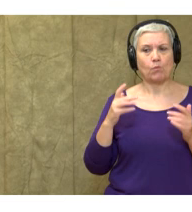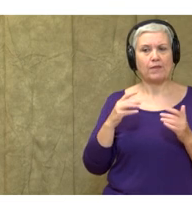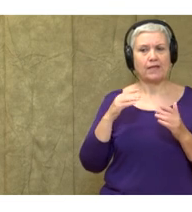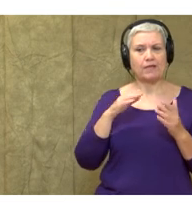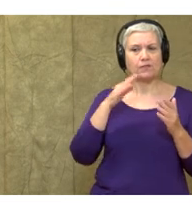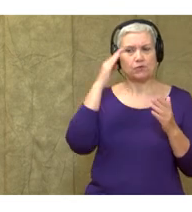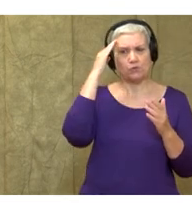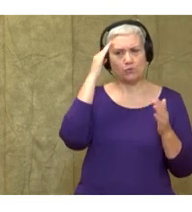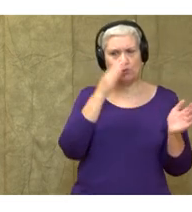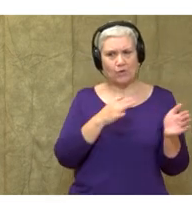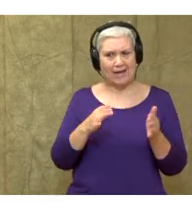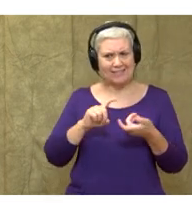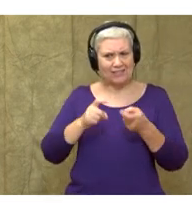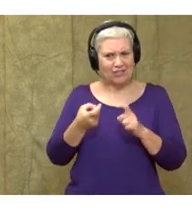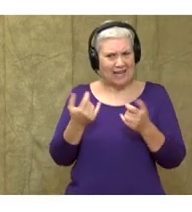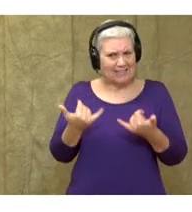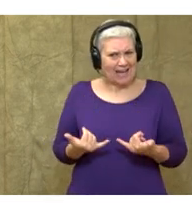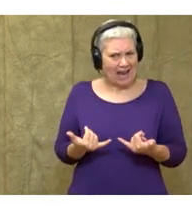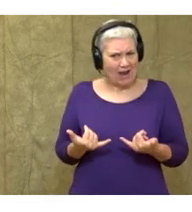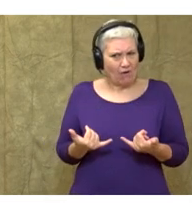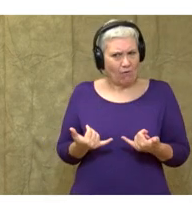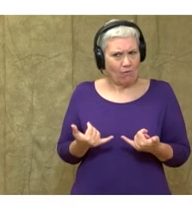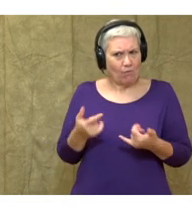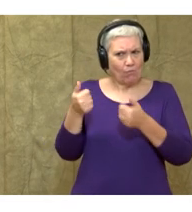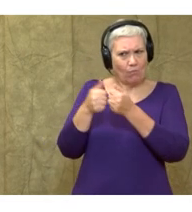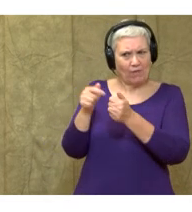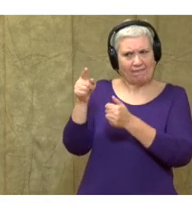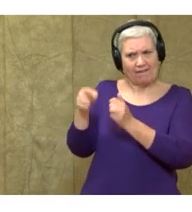change if I'm looking at these two forms?